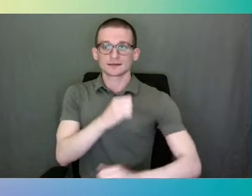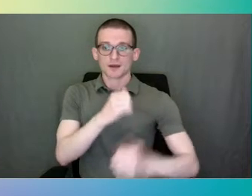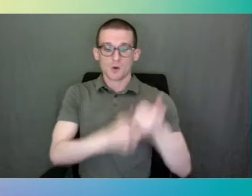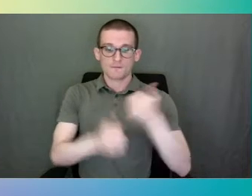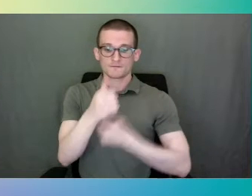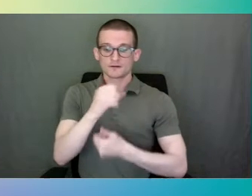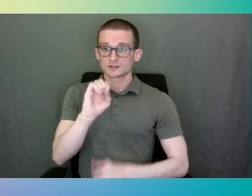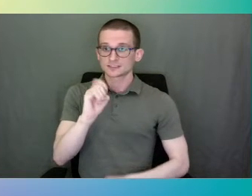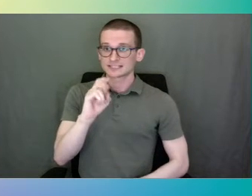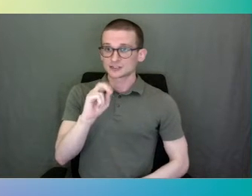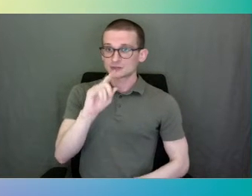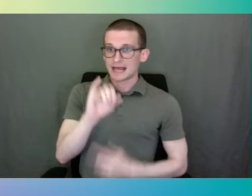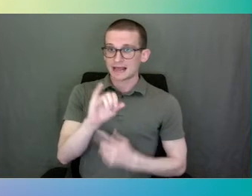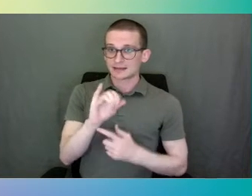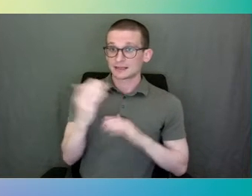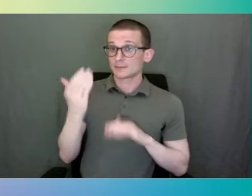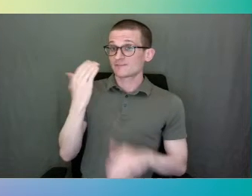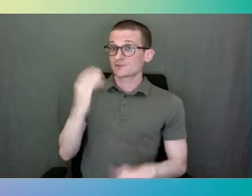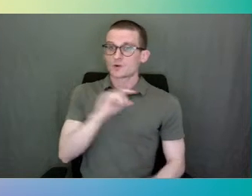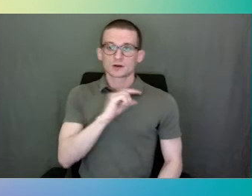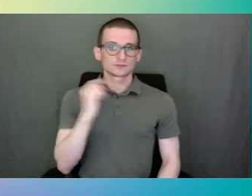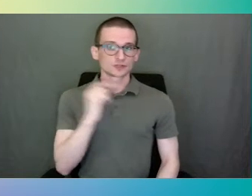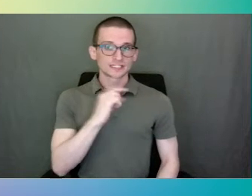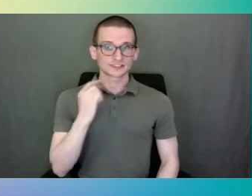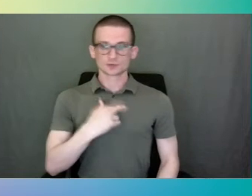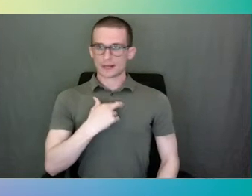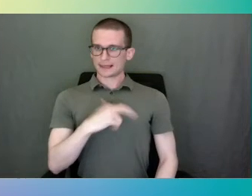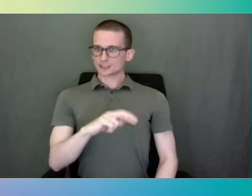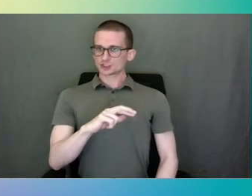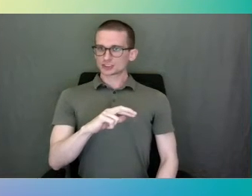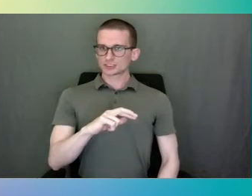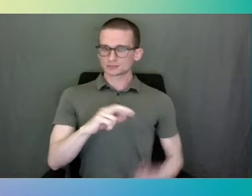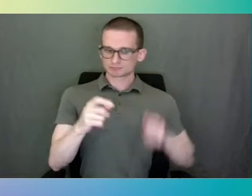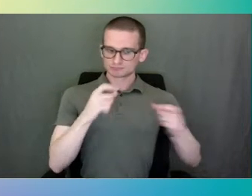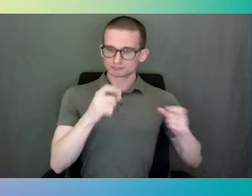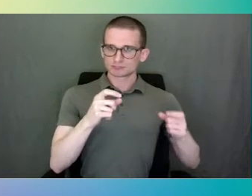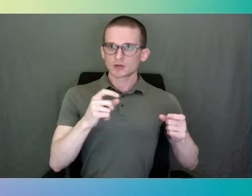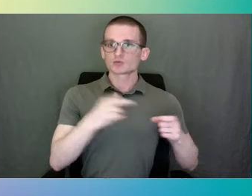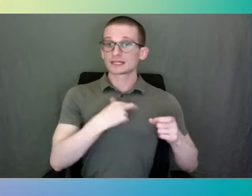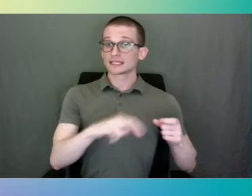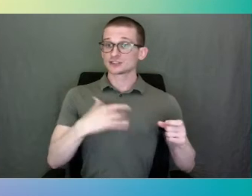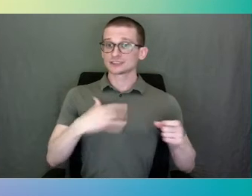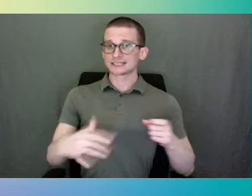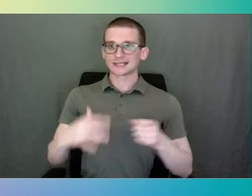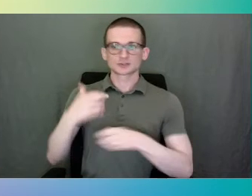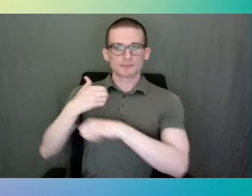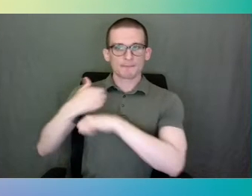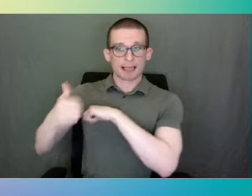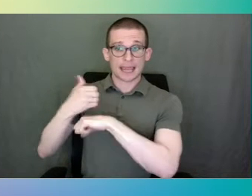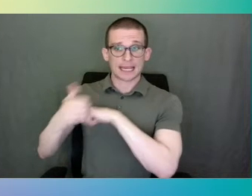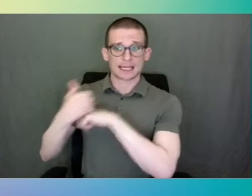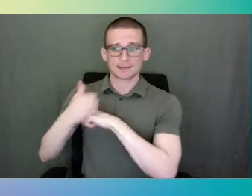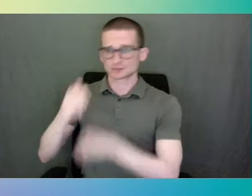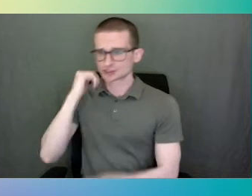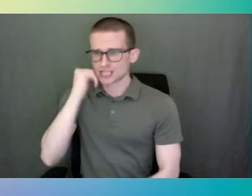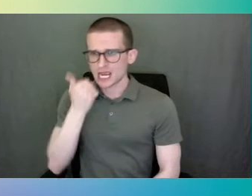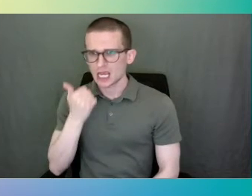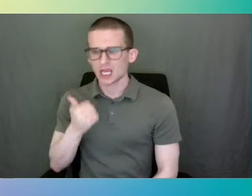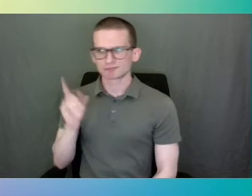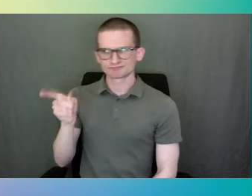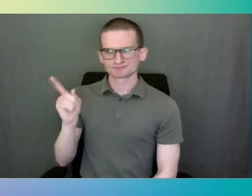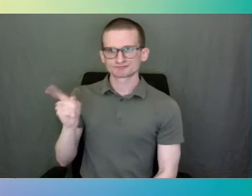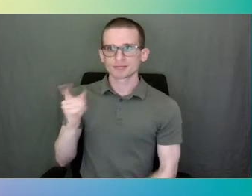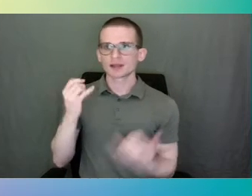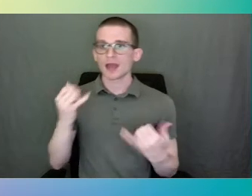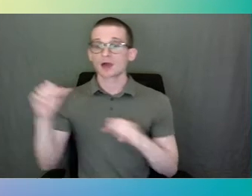priests and religion, where religion had blamed and shamed. Science now starts to